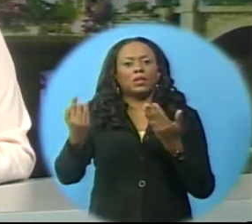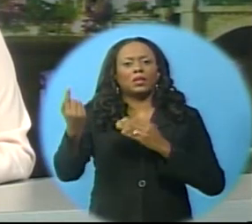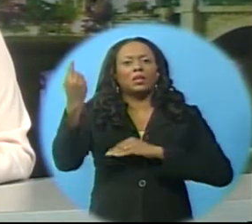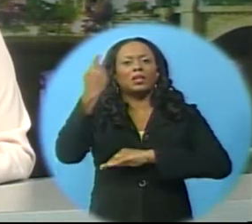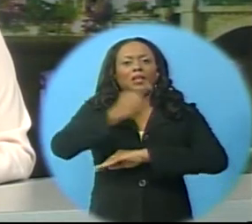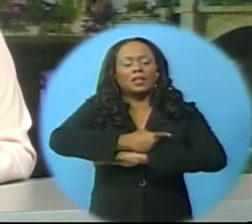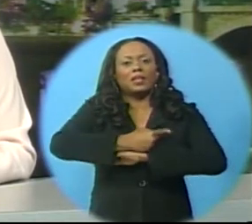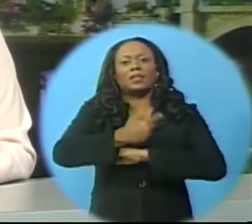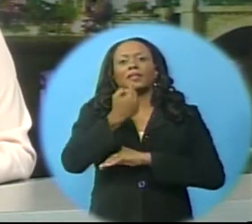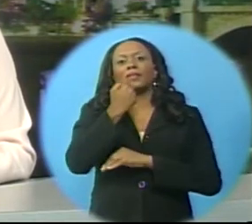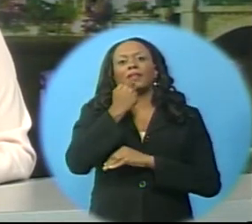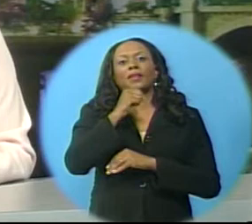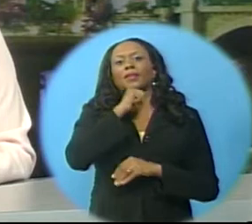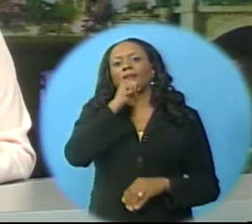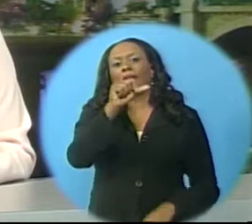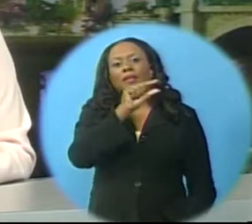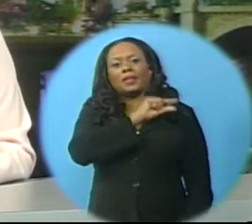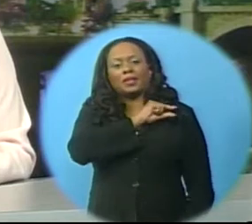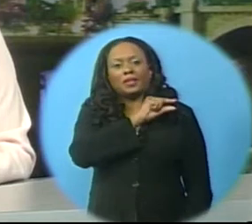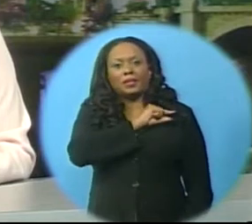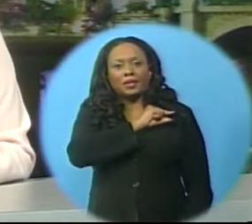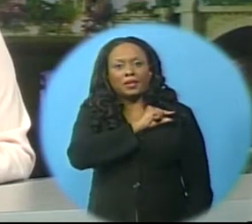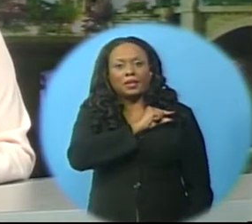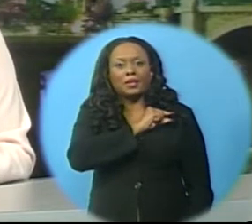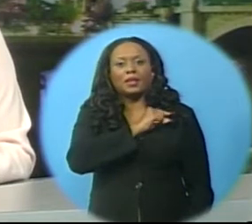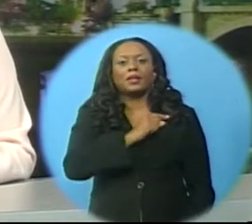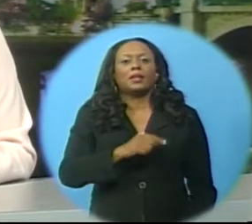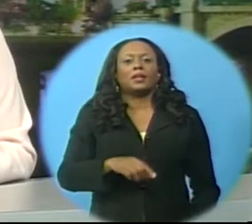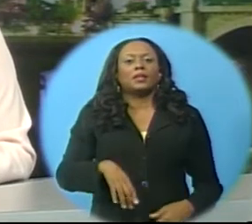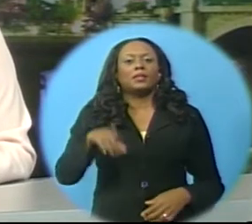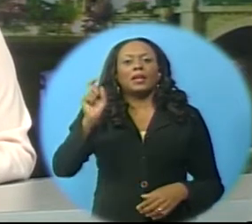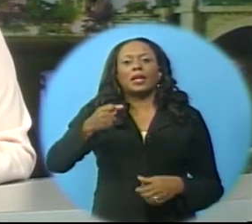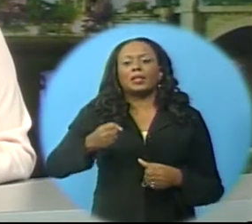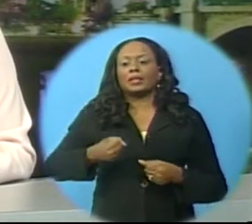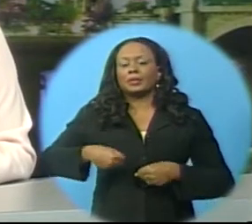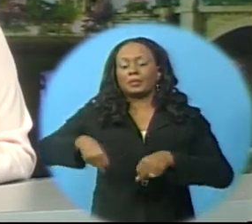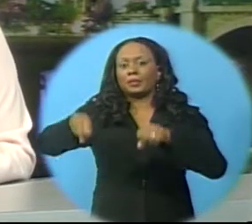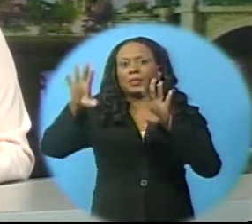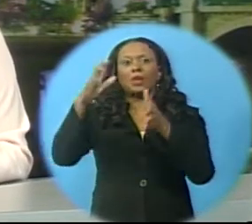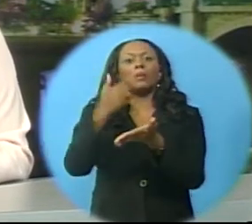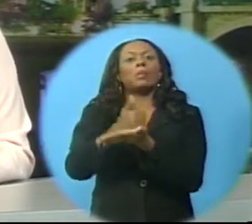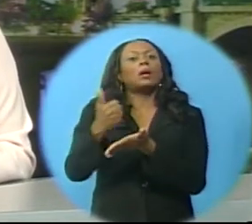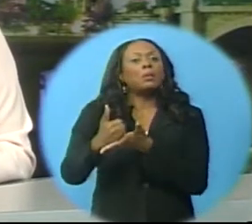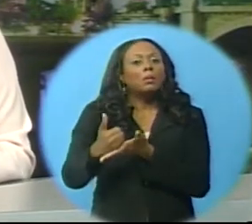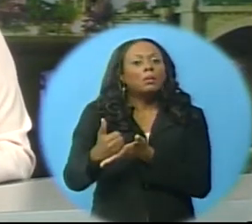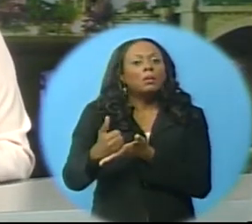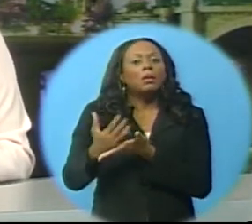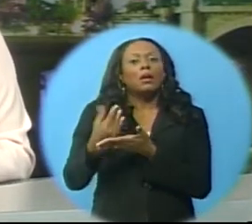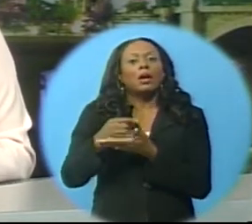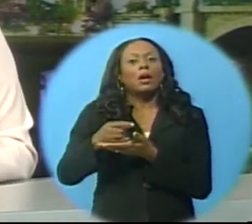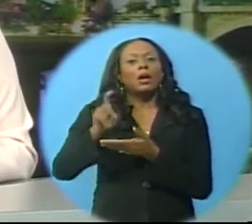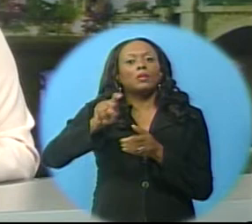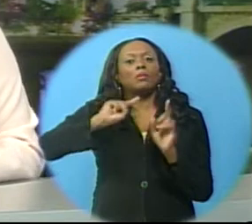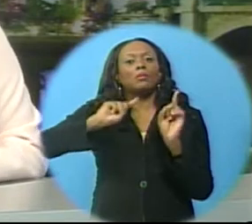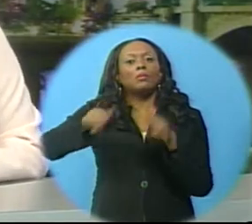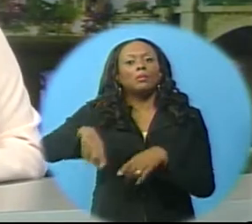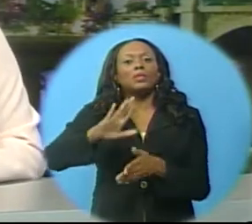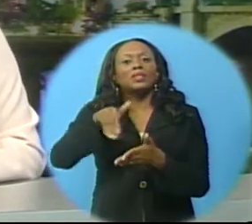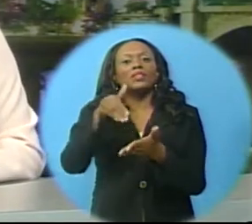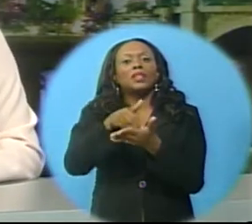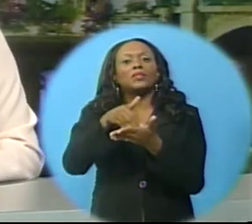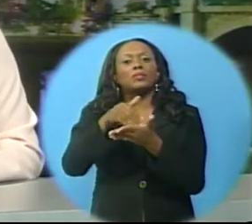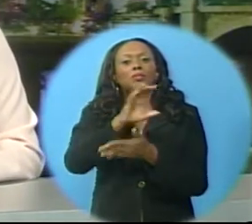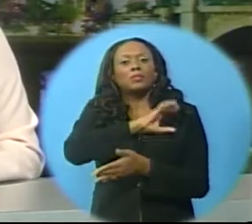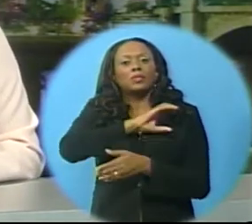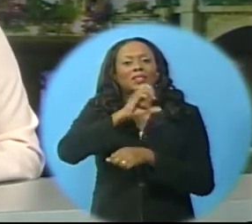Magistrate's court Where she pleaded Not guilty to the offences Her bail conditions Include surrendering her passport And reporting to